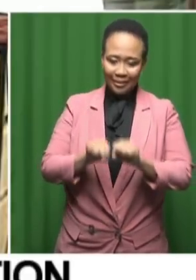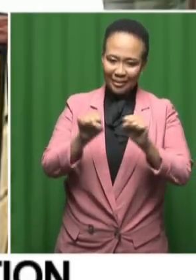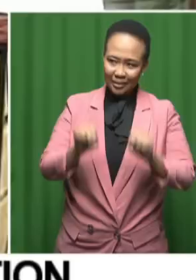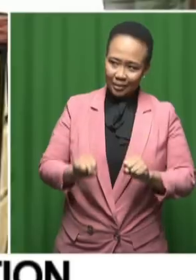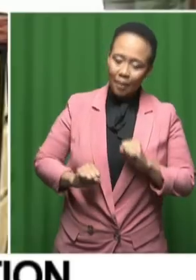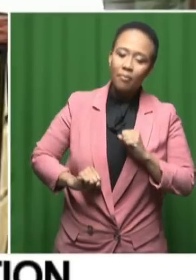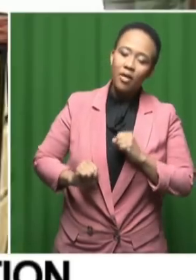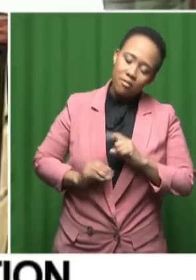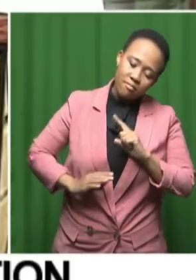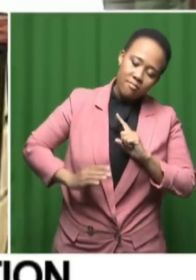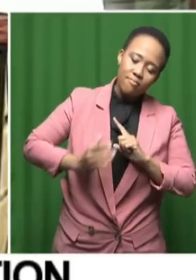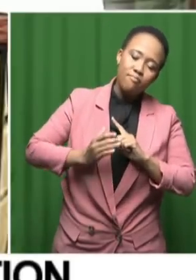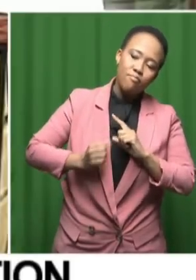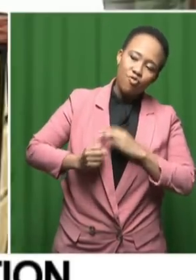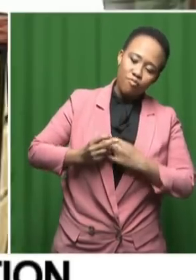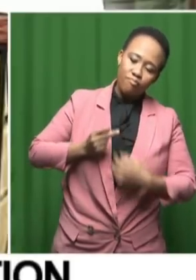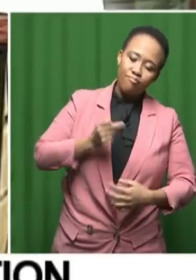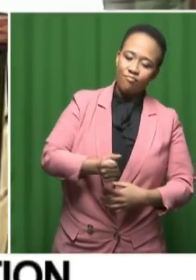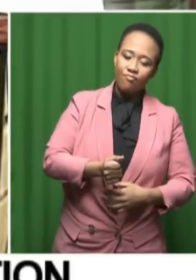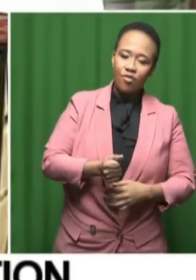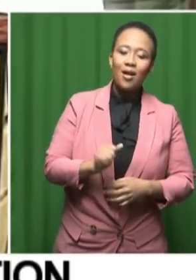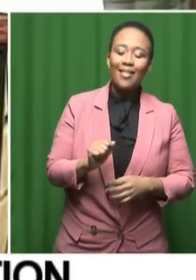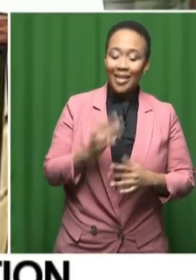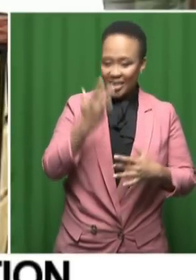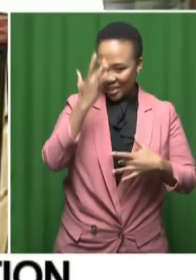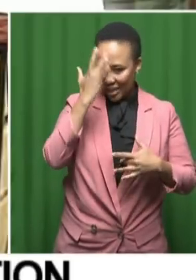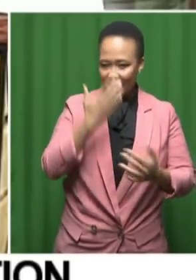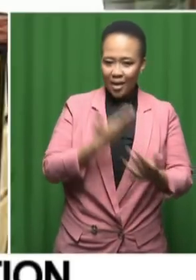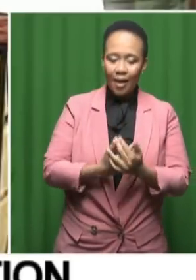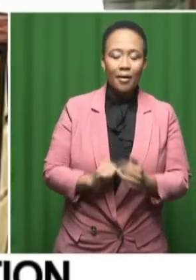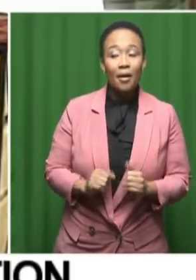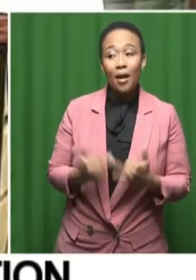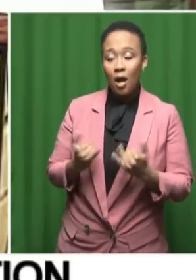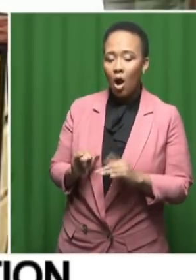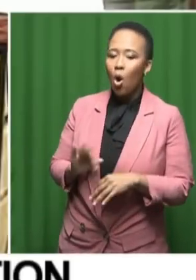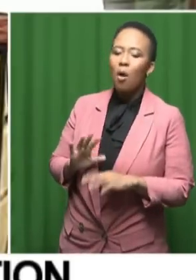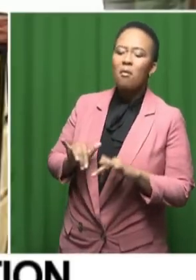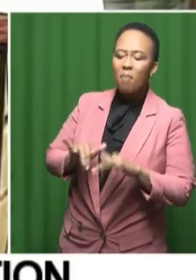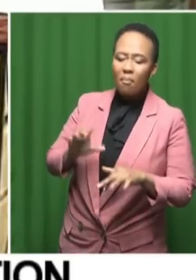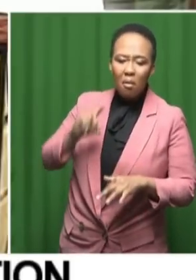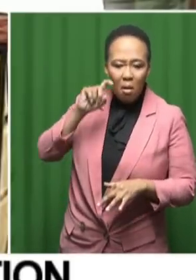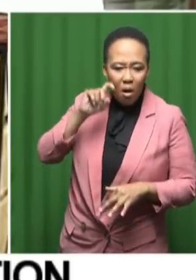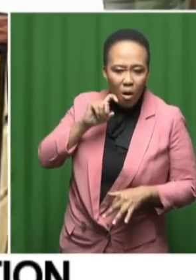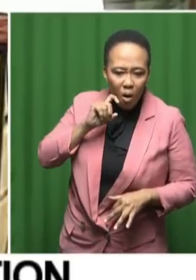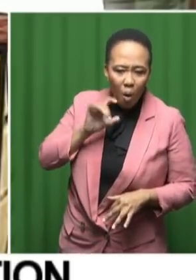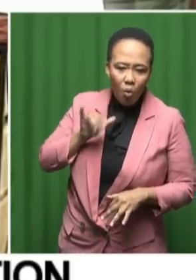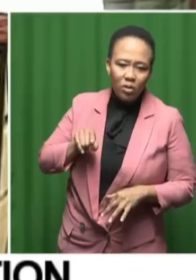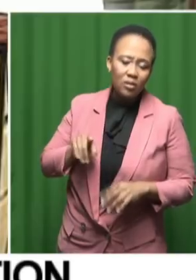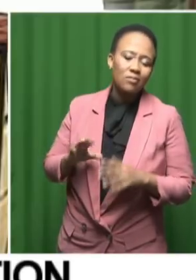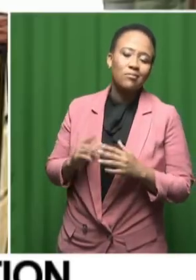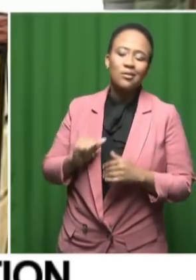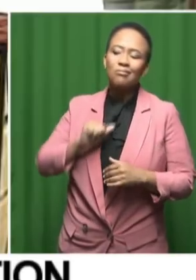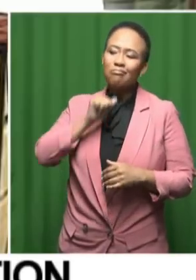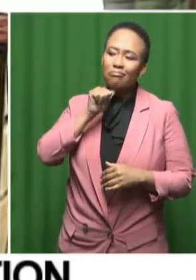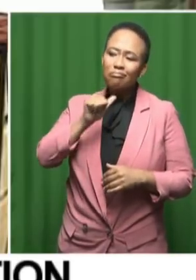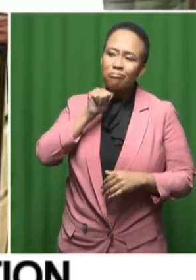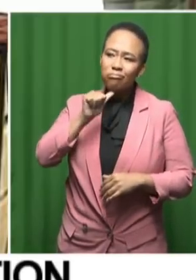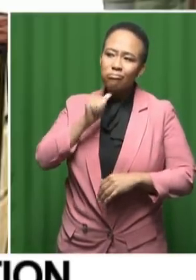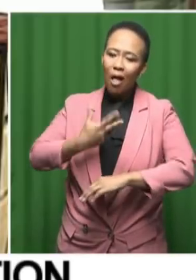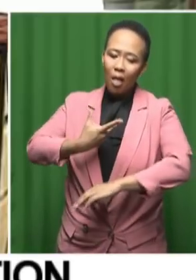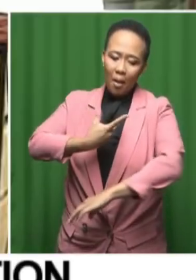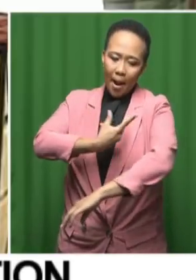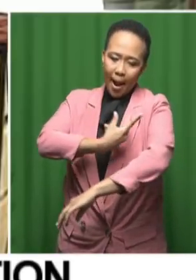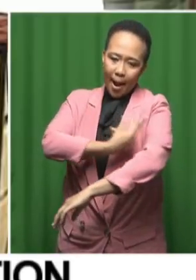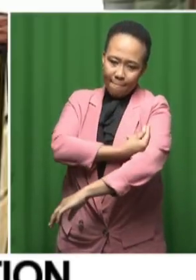the vulnerability remains to the high-risk people, the old-age people whose immune system, despite having vaccination, despite